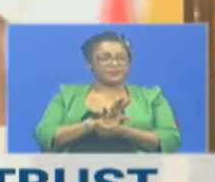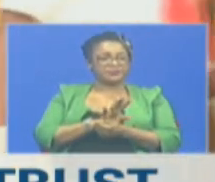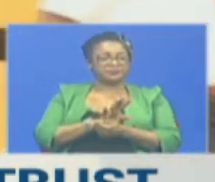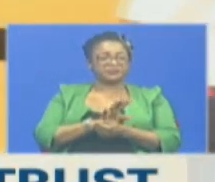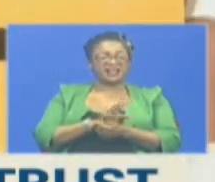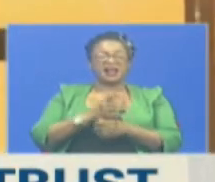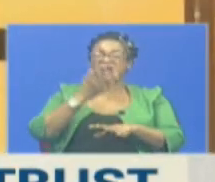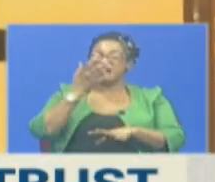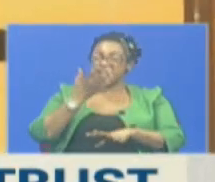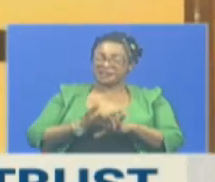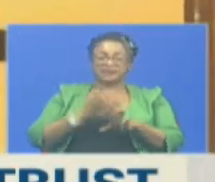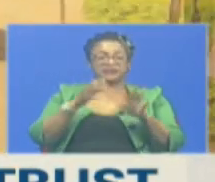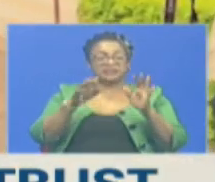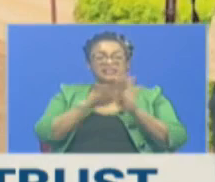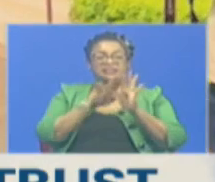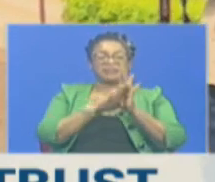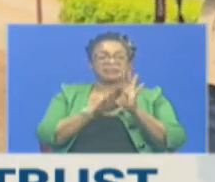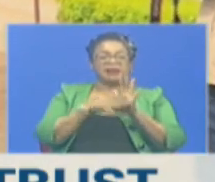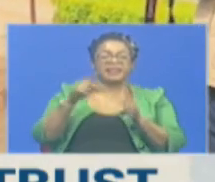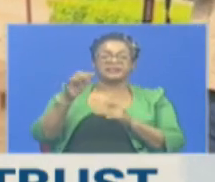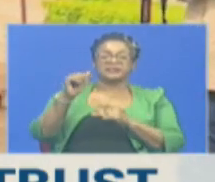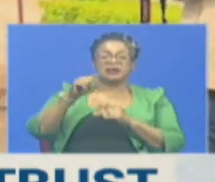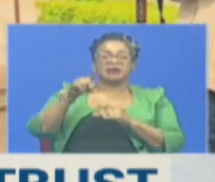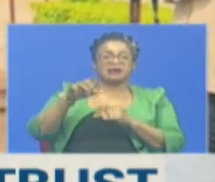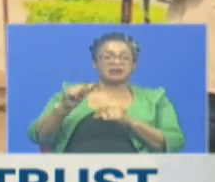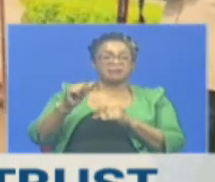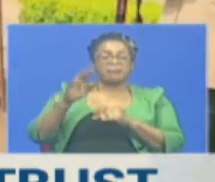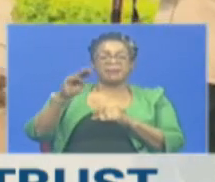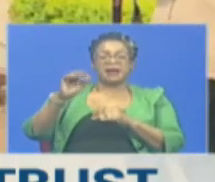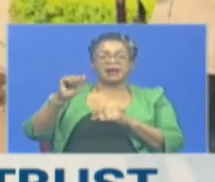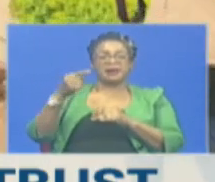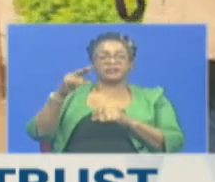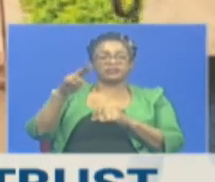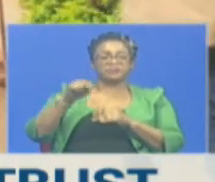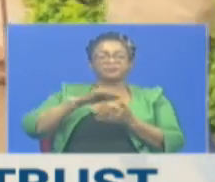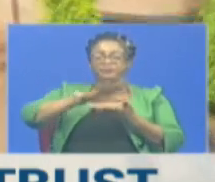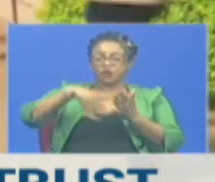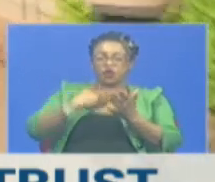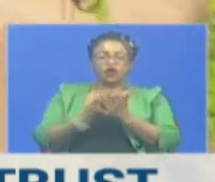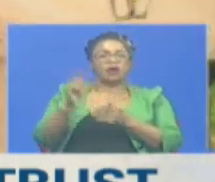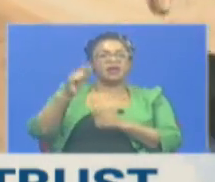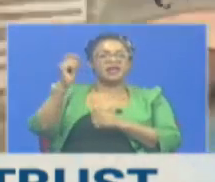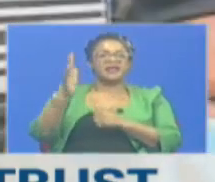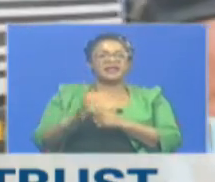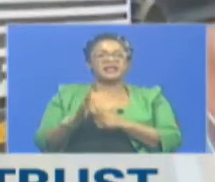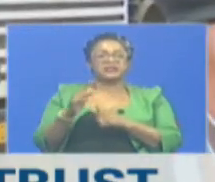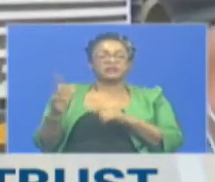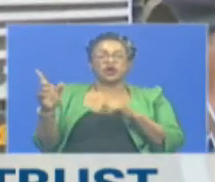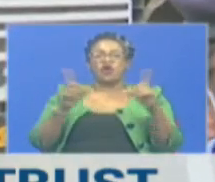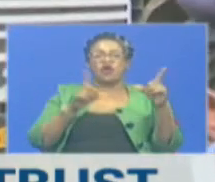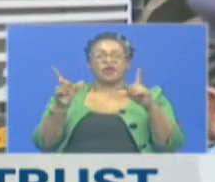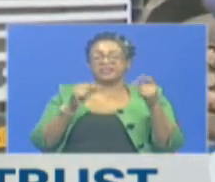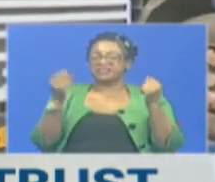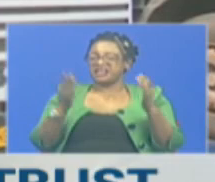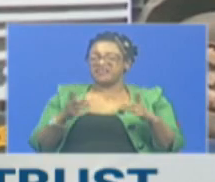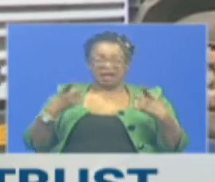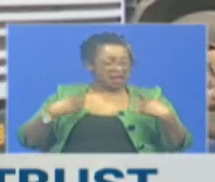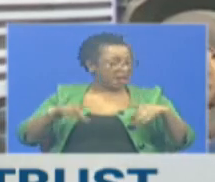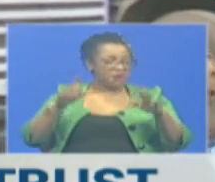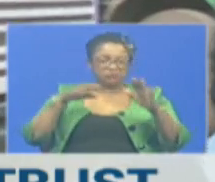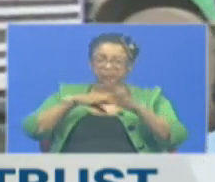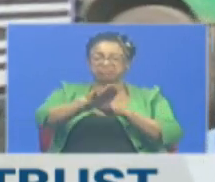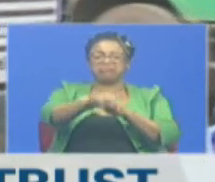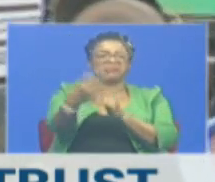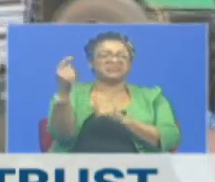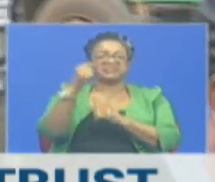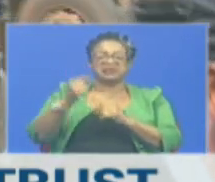released today by the Tanga Provincial Commissioner Martin Shigela, all Kenyan cargo truck drivers will not be allowed into Tanzania, but